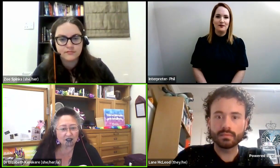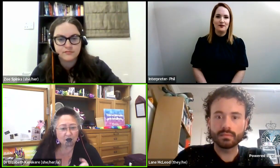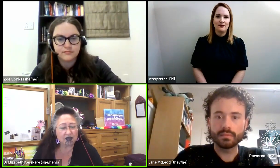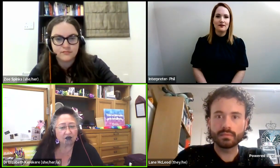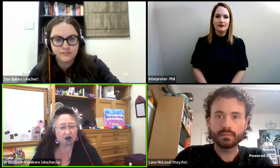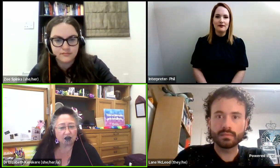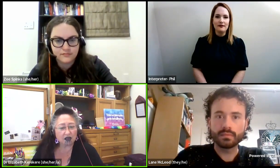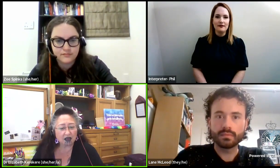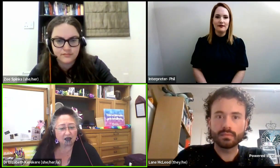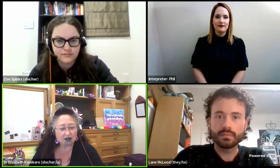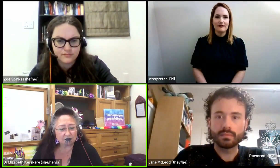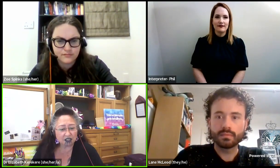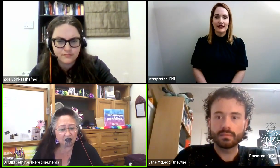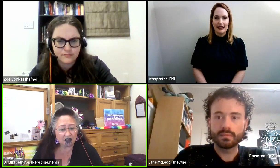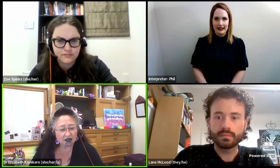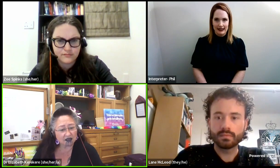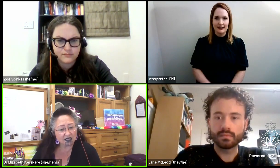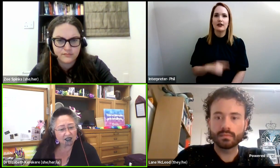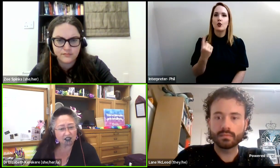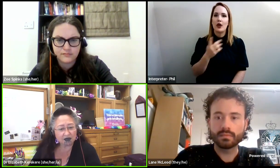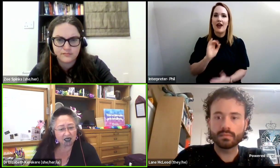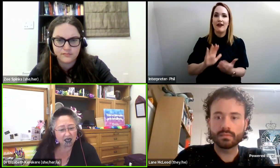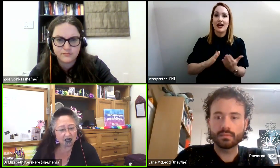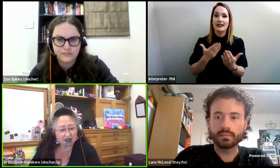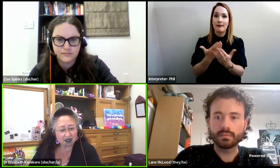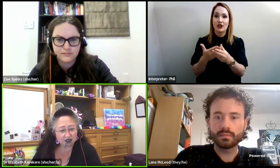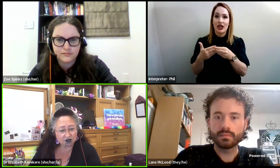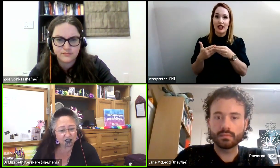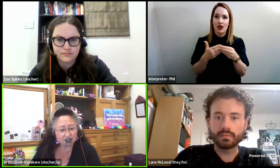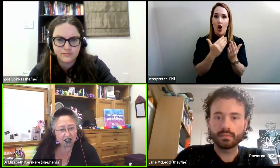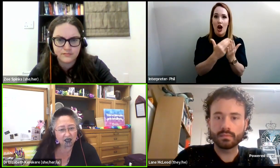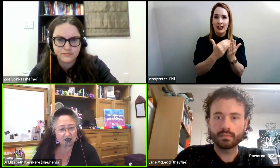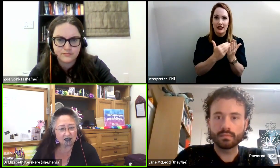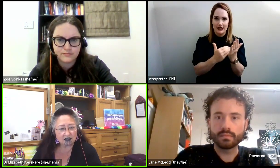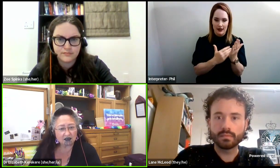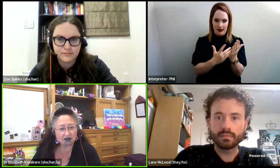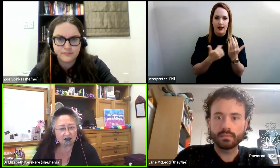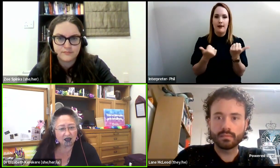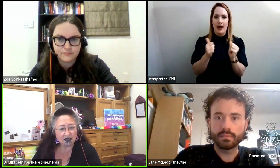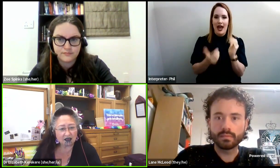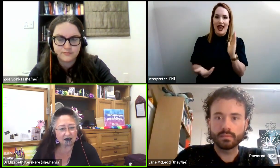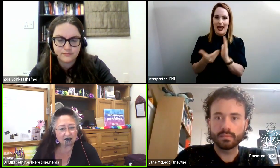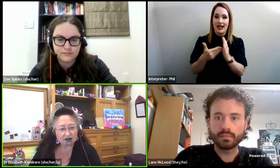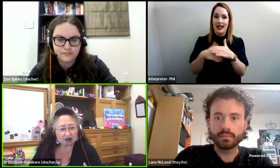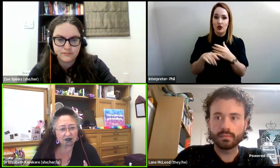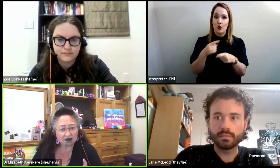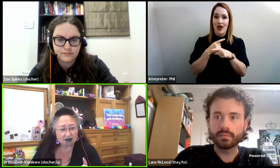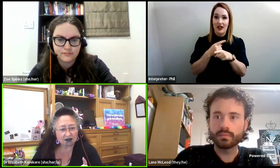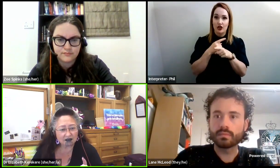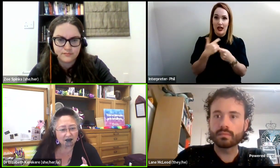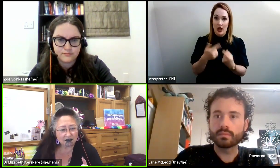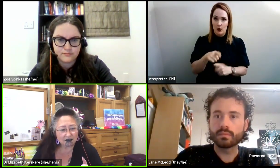Yes, so we have got a submission guide, and that's just been added into the chat. And